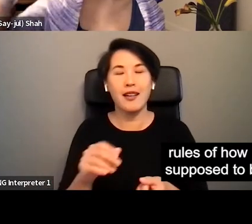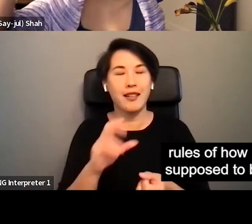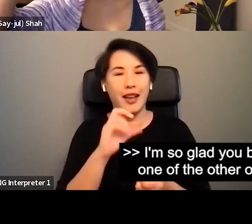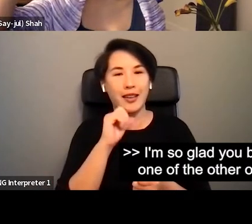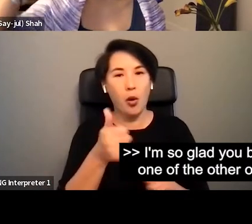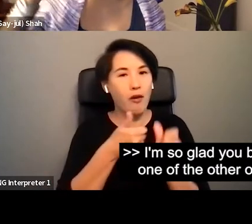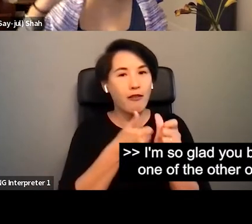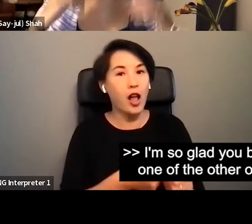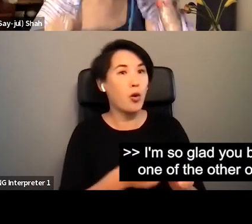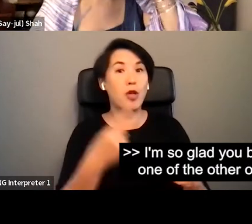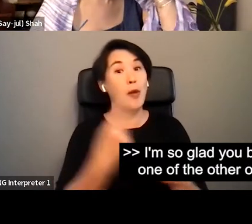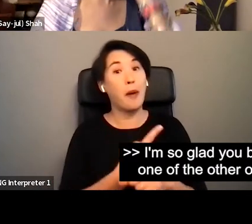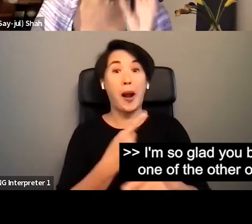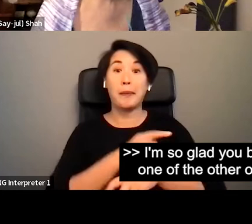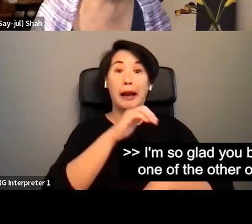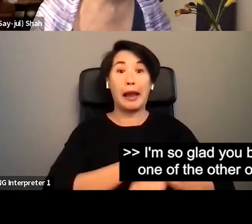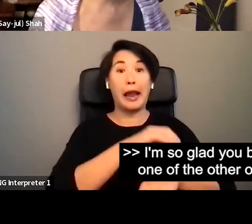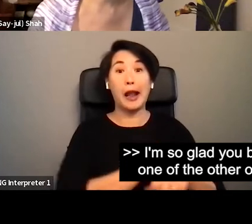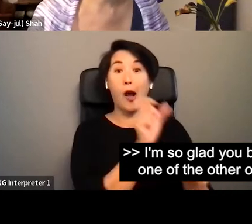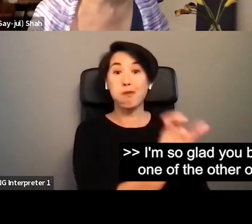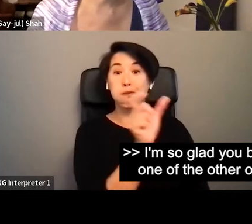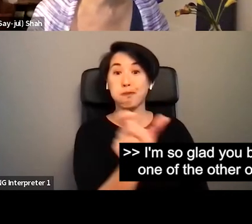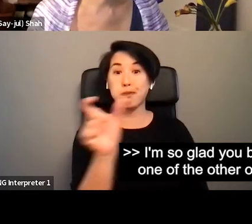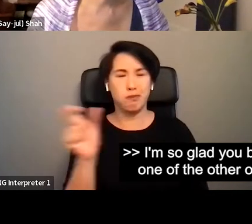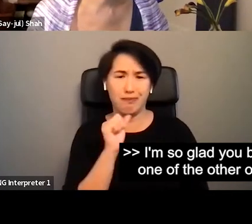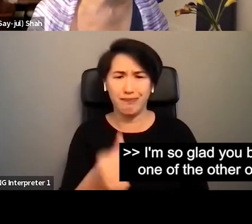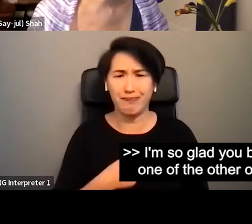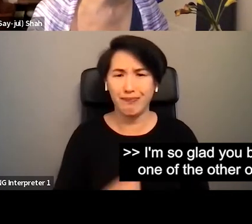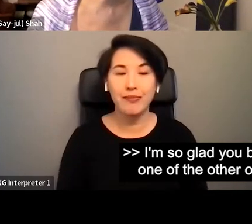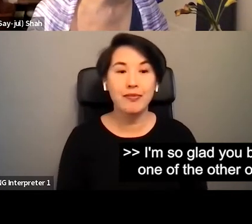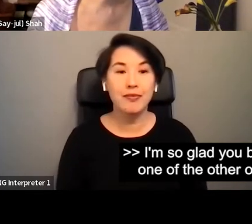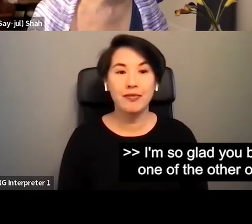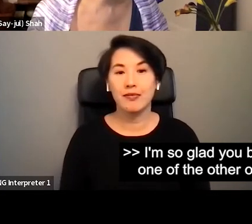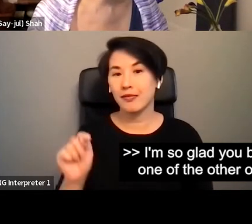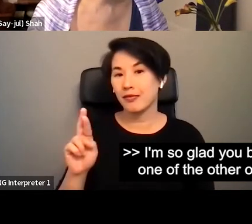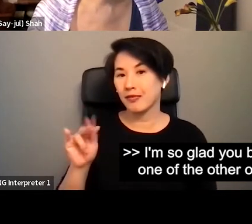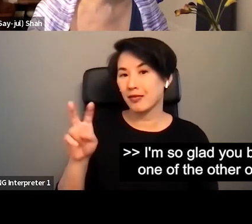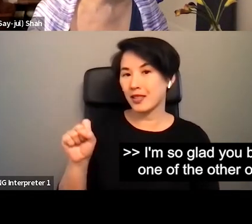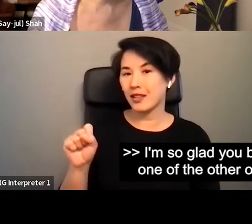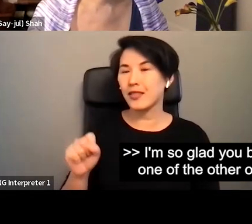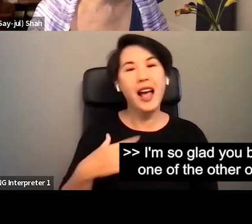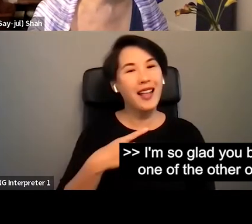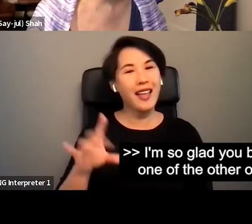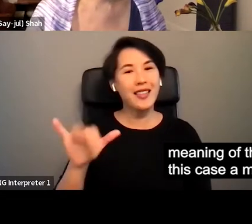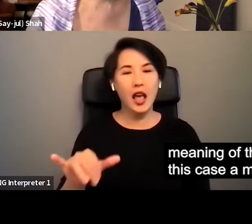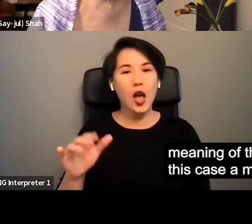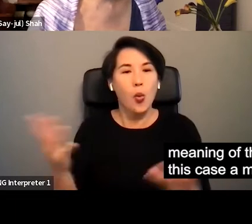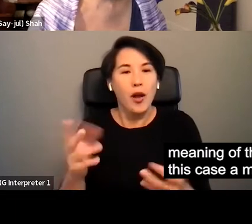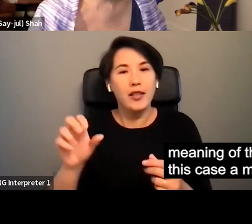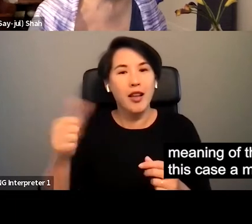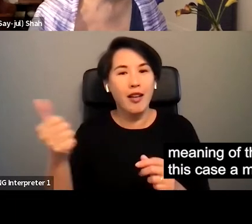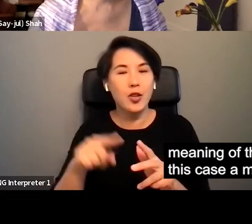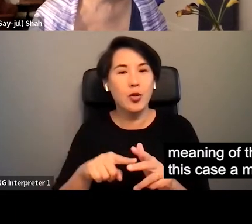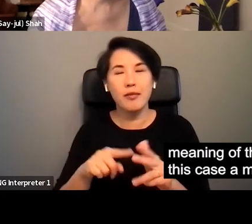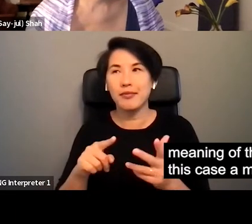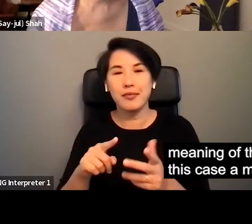strung together. I'm so glad you brought that up, Jen, about one of the other origins of the word lyric, meaning